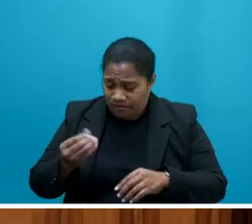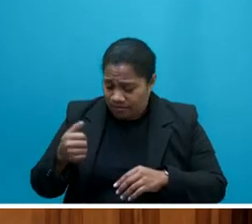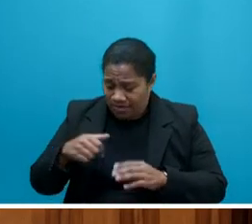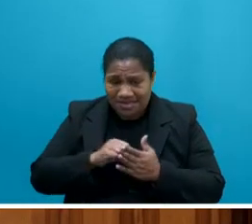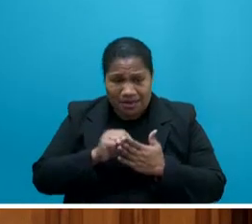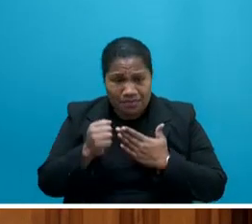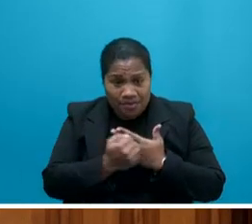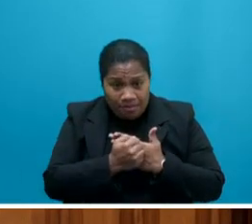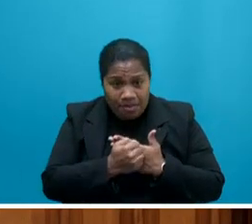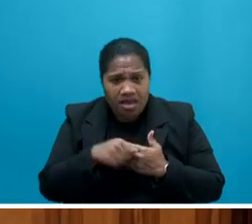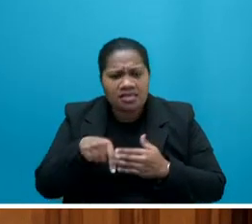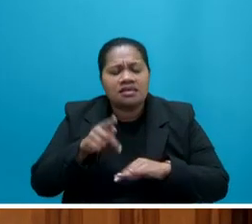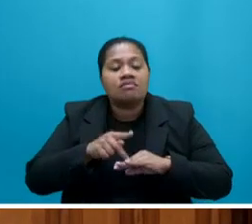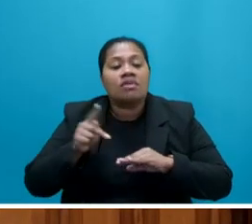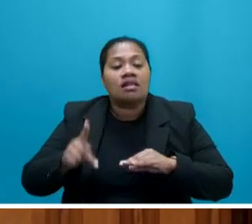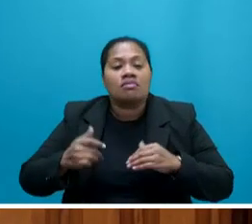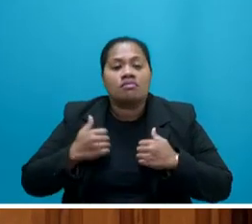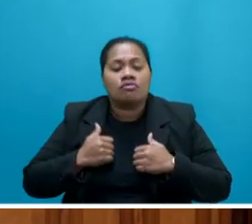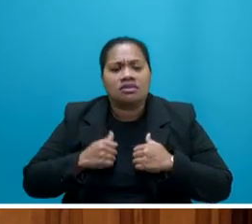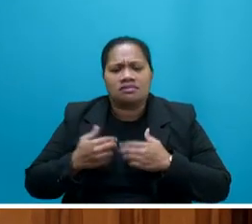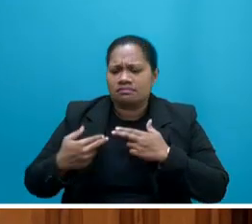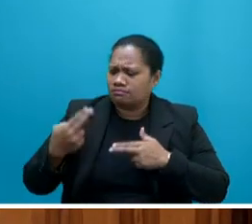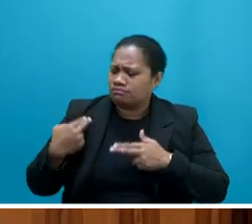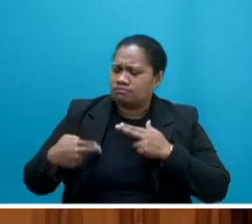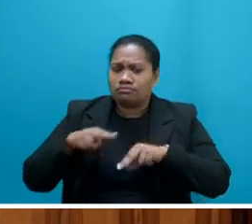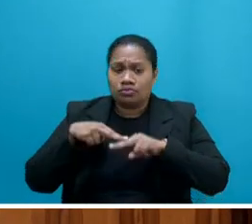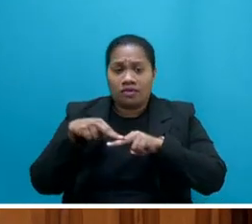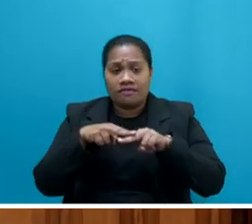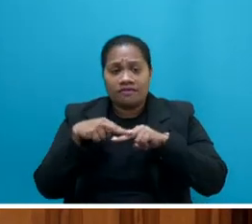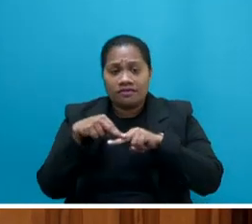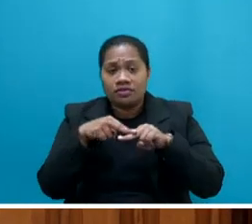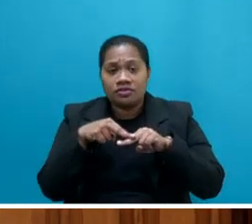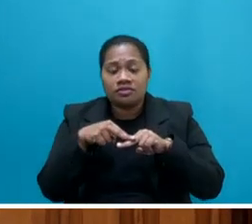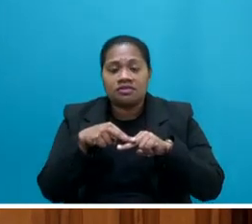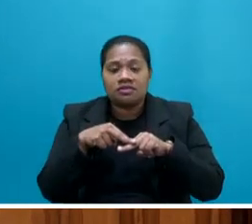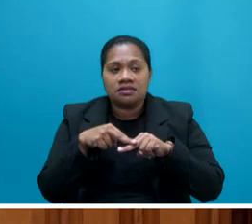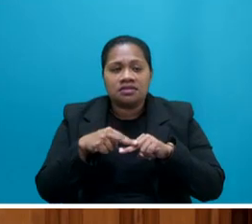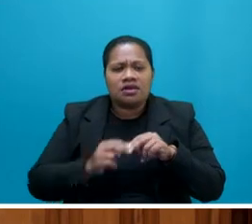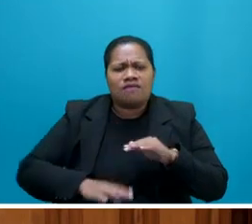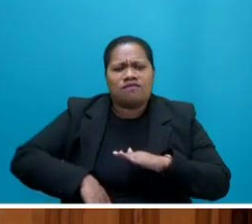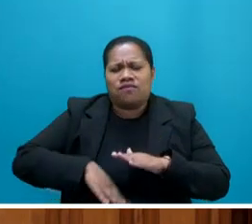parliamentary practice in the history of Fiji, because it was full of